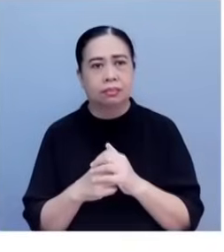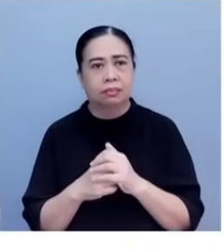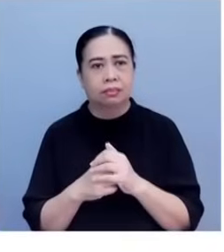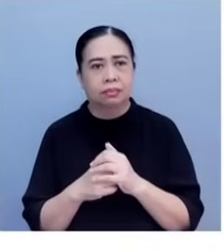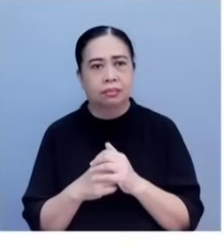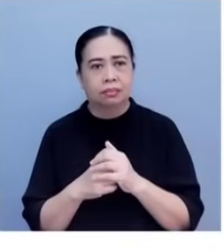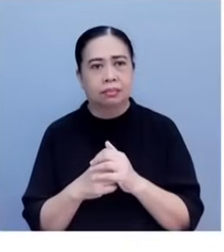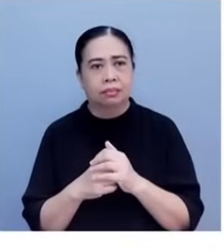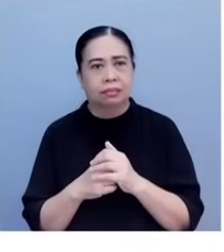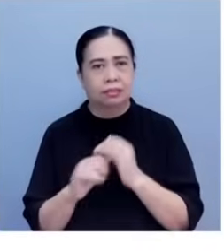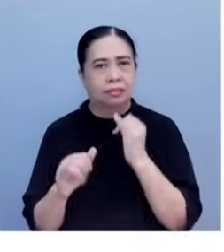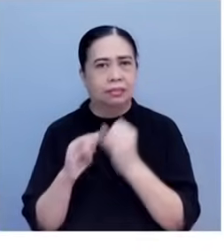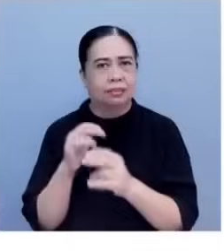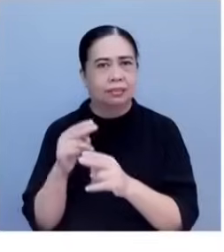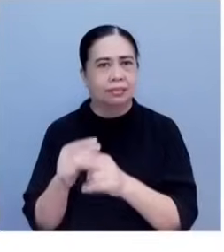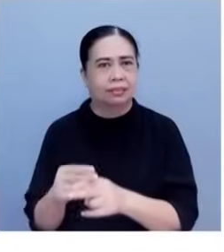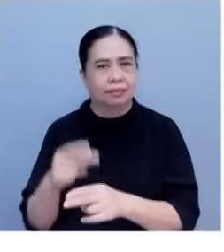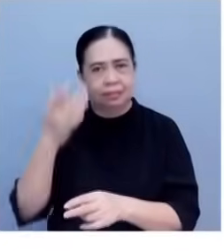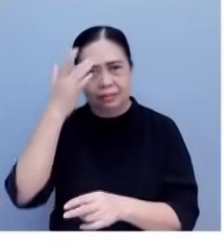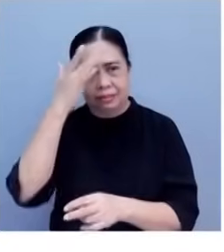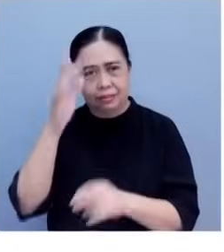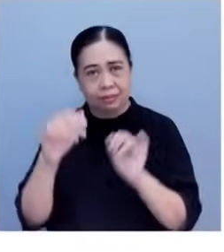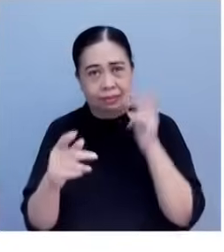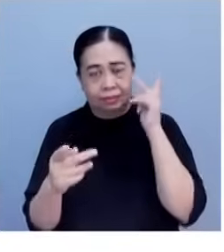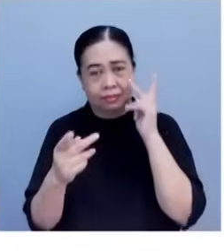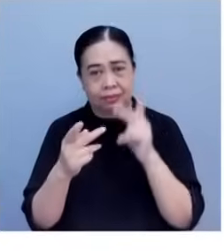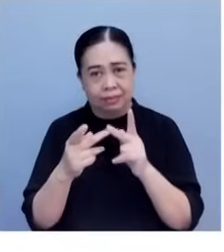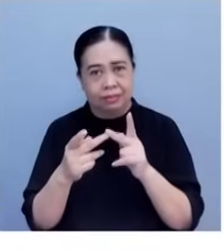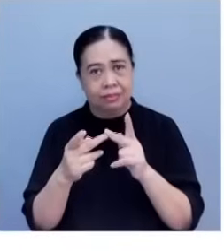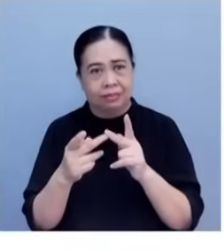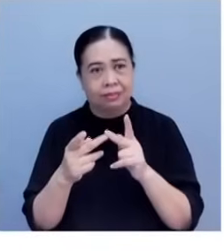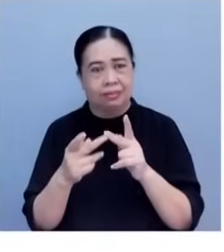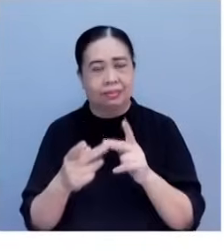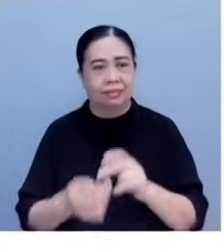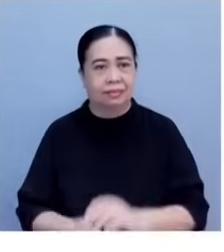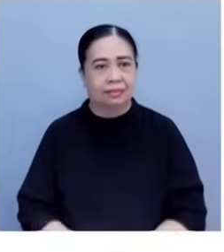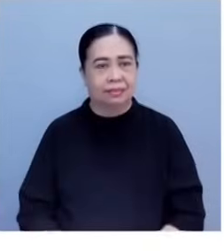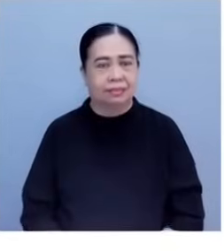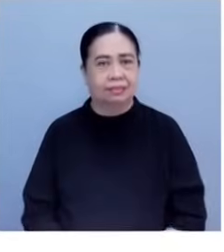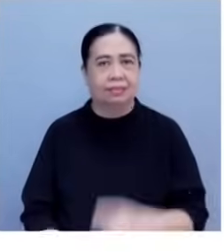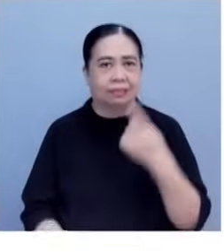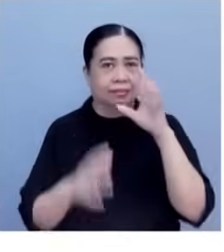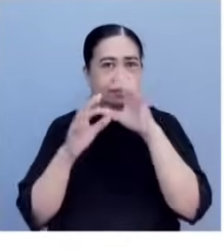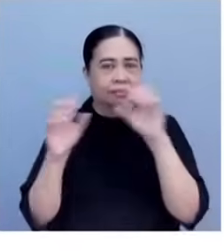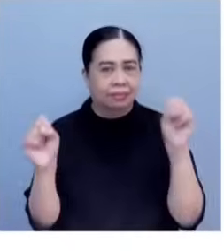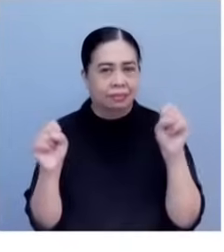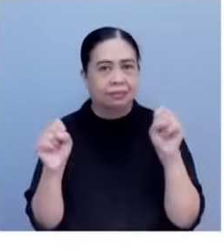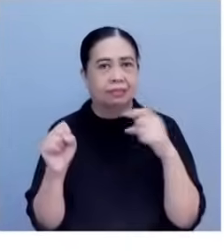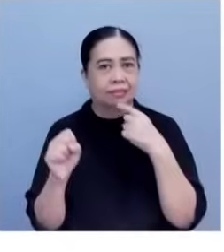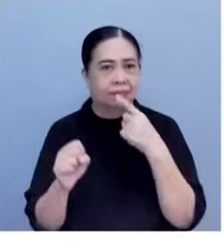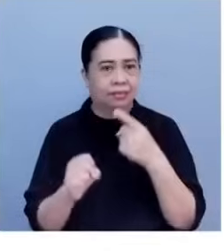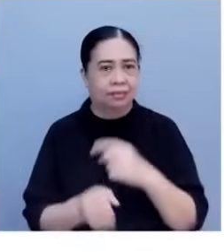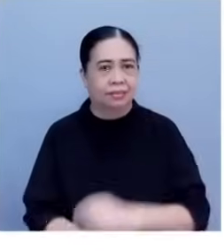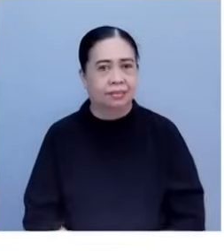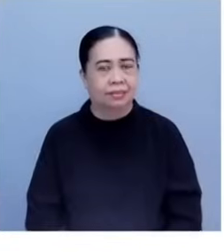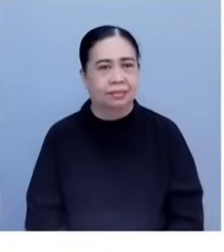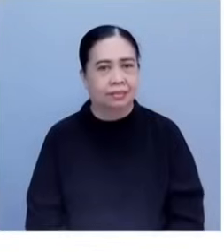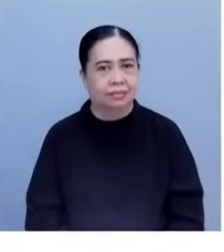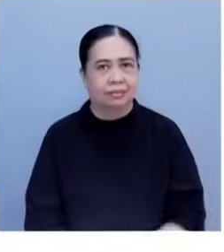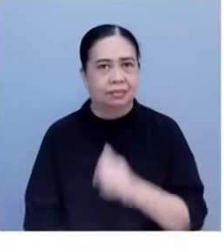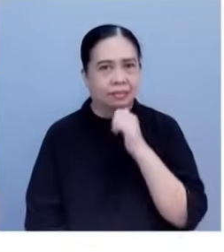he left out the last name. Was that on purpose, Attorney Panelo, for the former president to do that, so as not